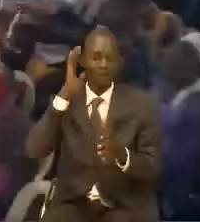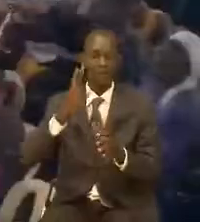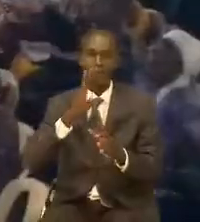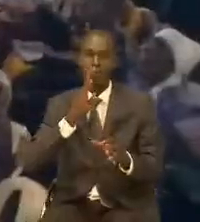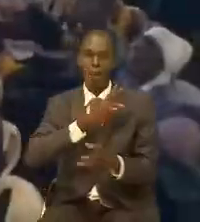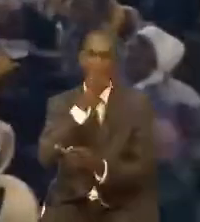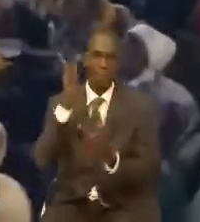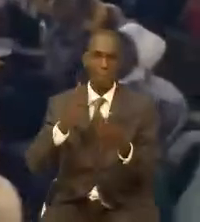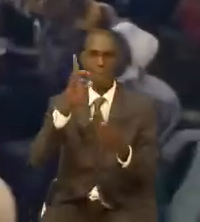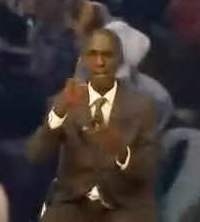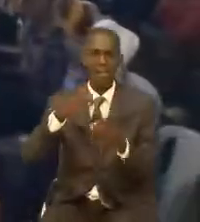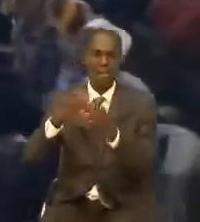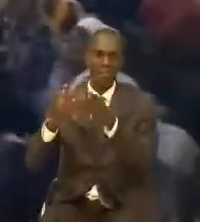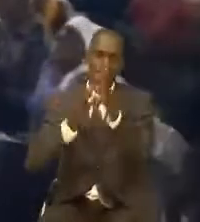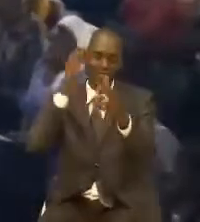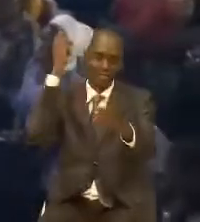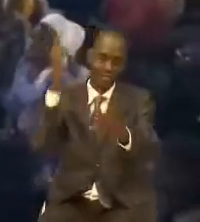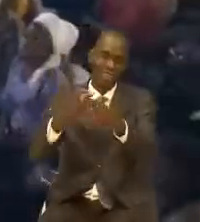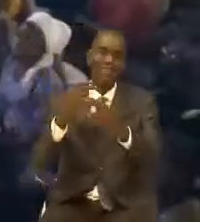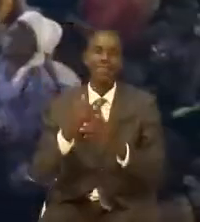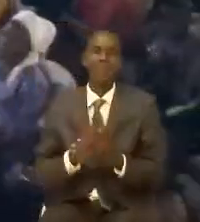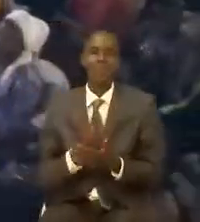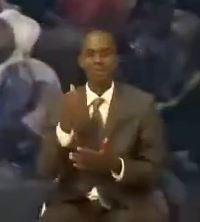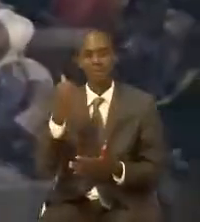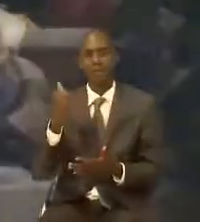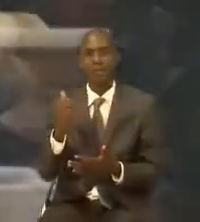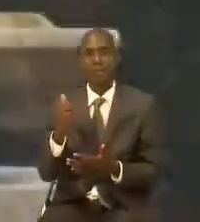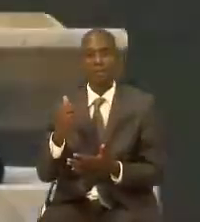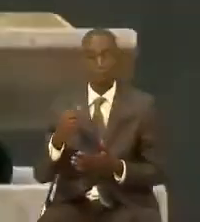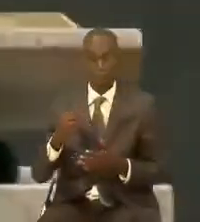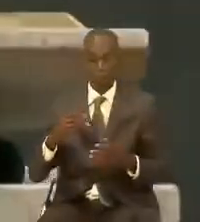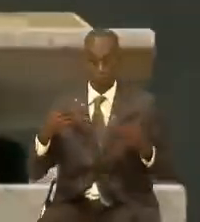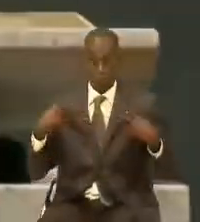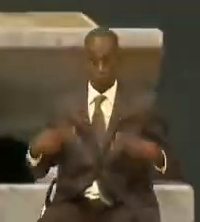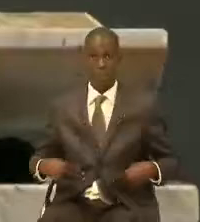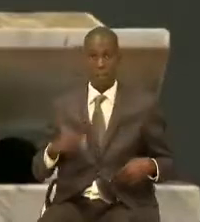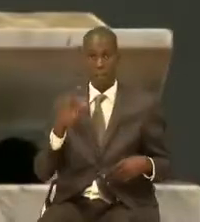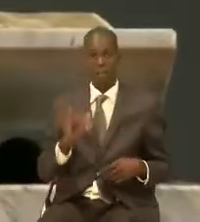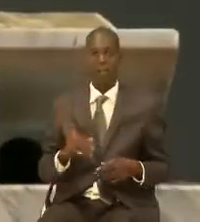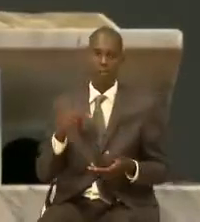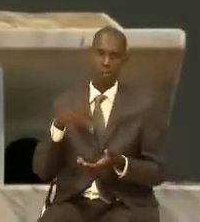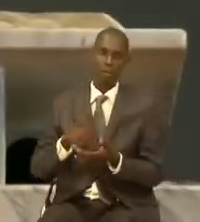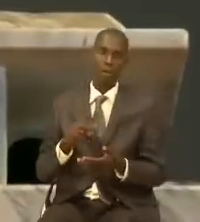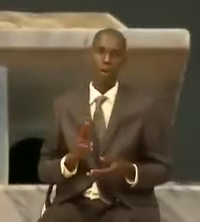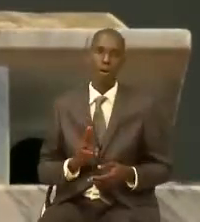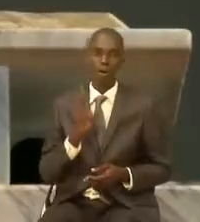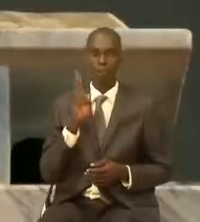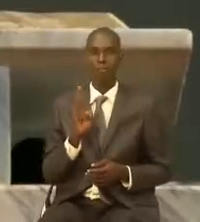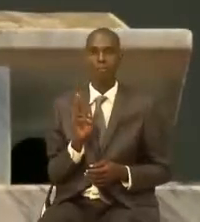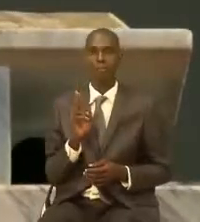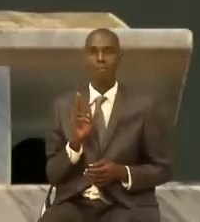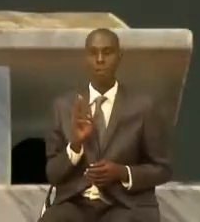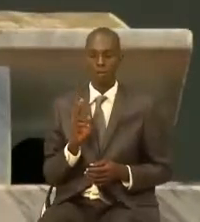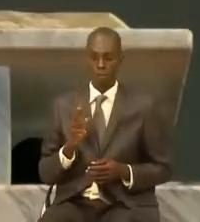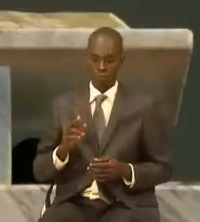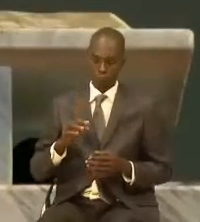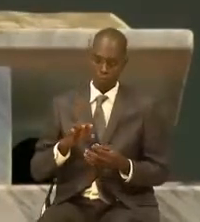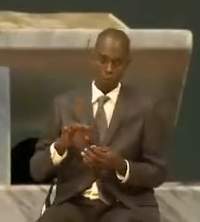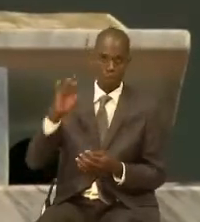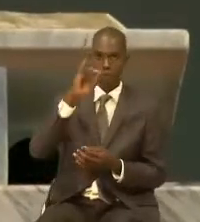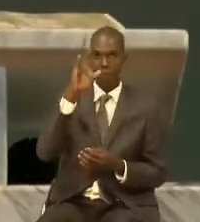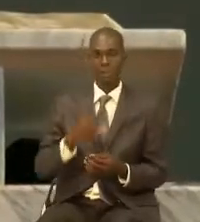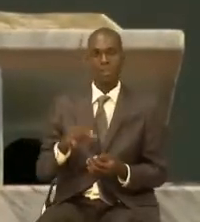name physically strange up morally strange oppressed